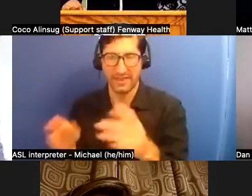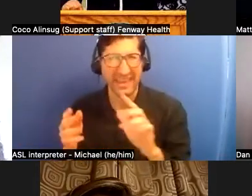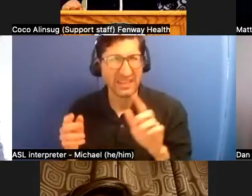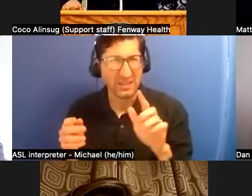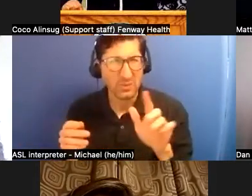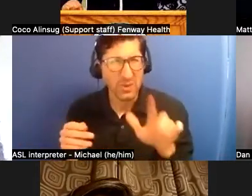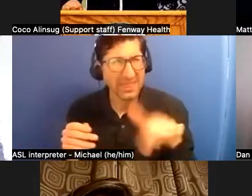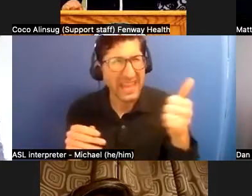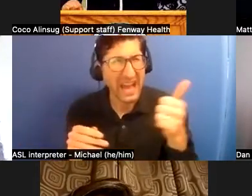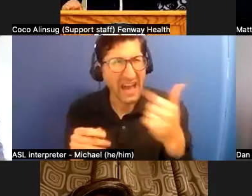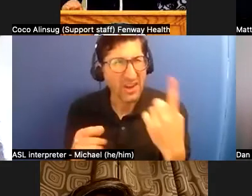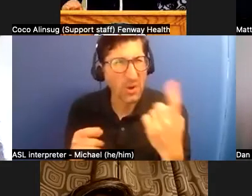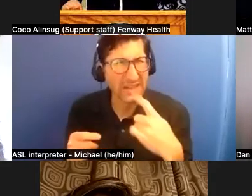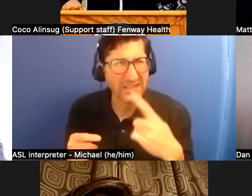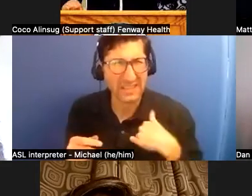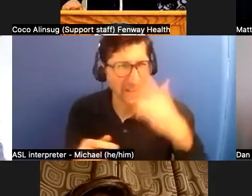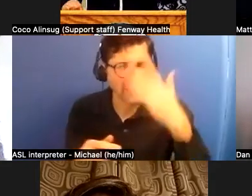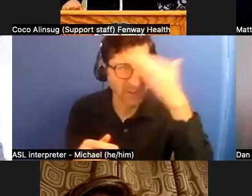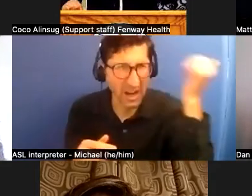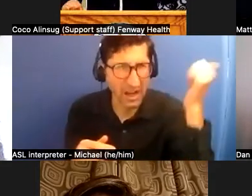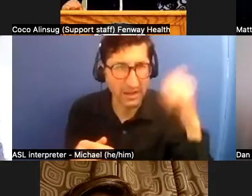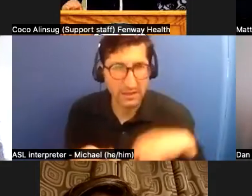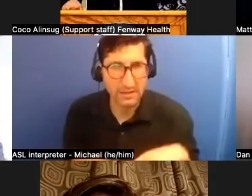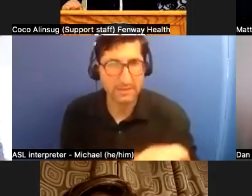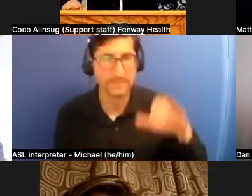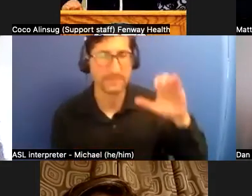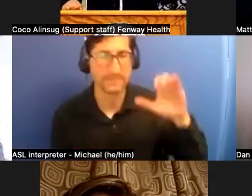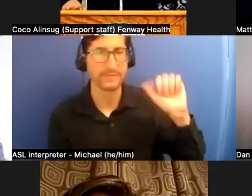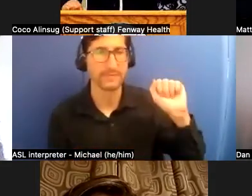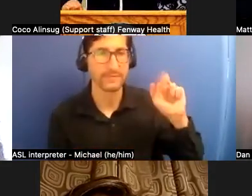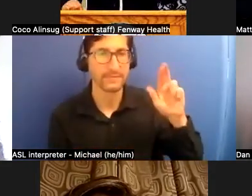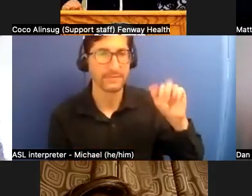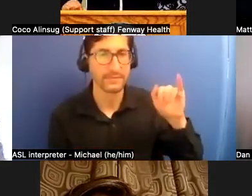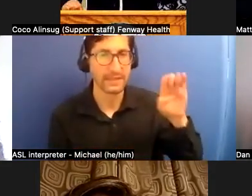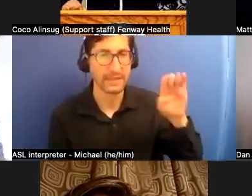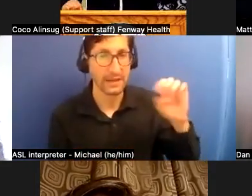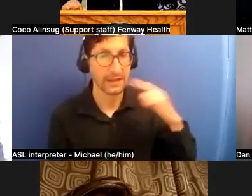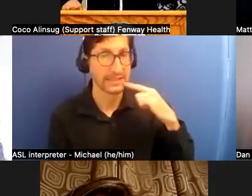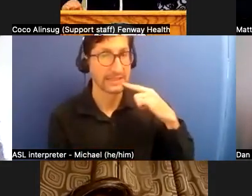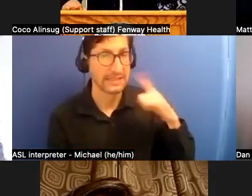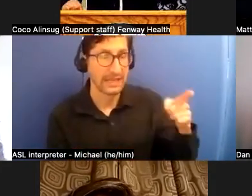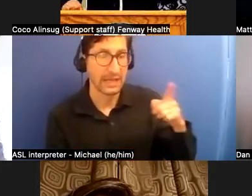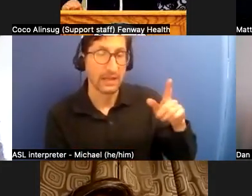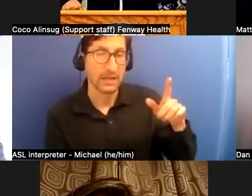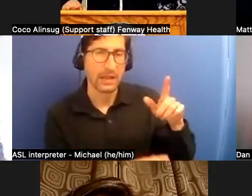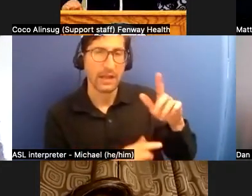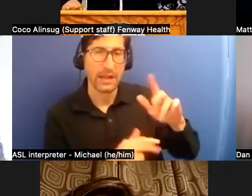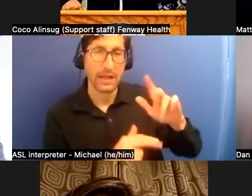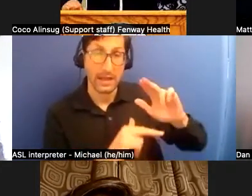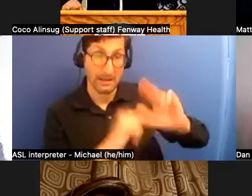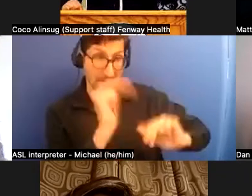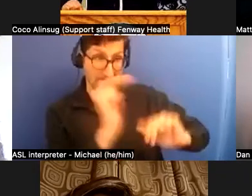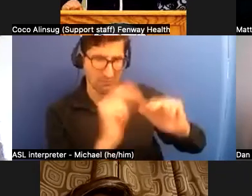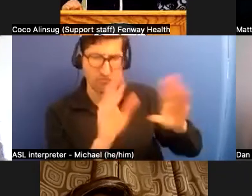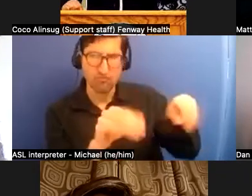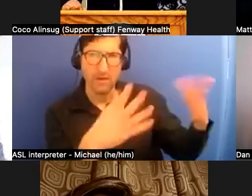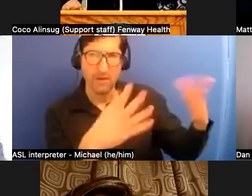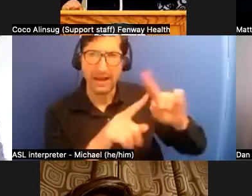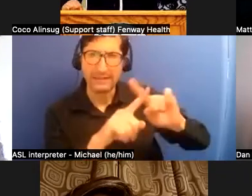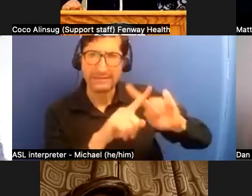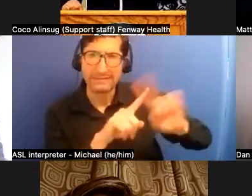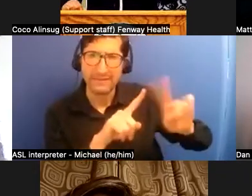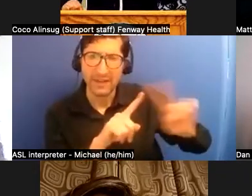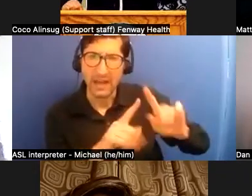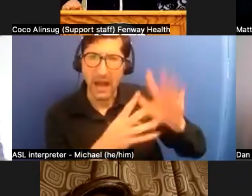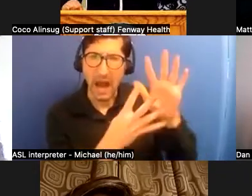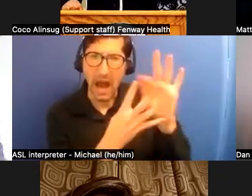Just addressing primarily the way that these sites offer an array of staffing options.